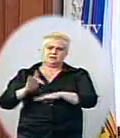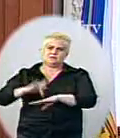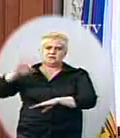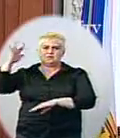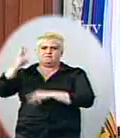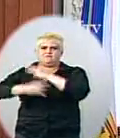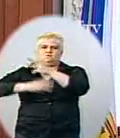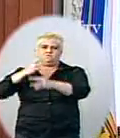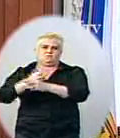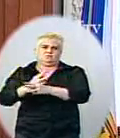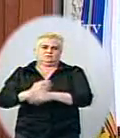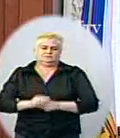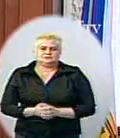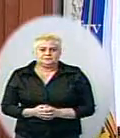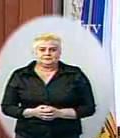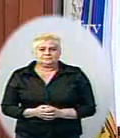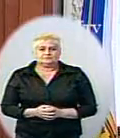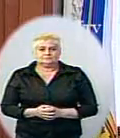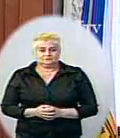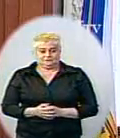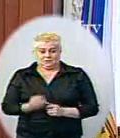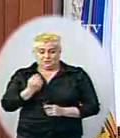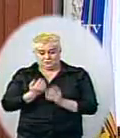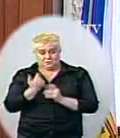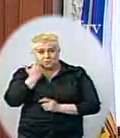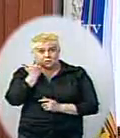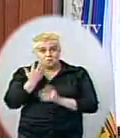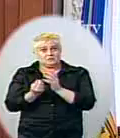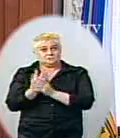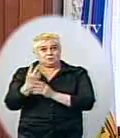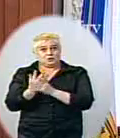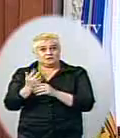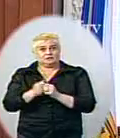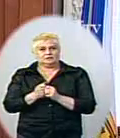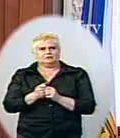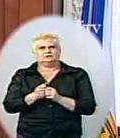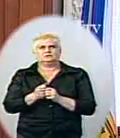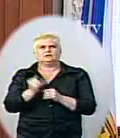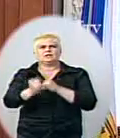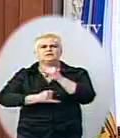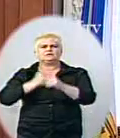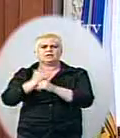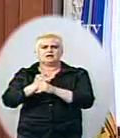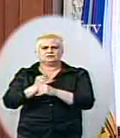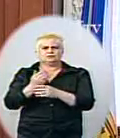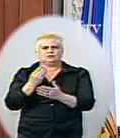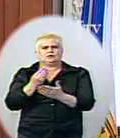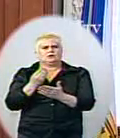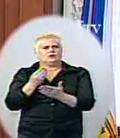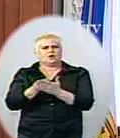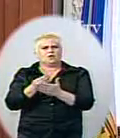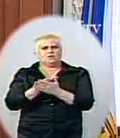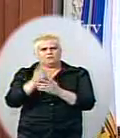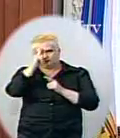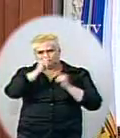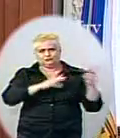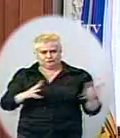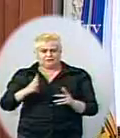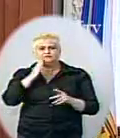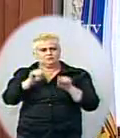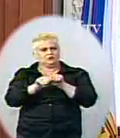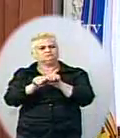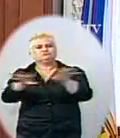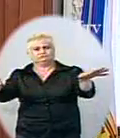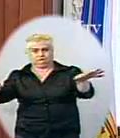activity. This spring, the International Commerce Strategy will be released. The strategy